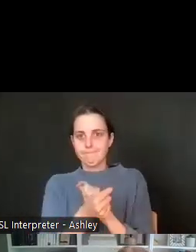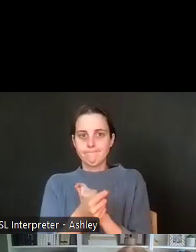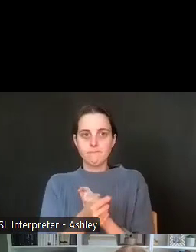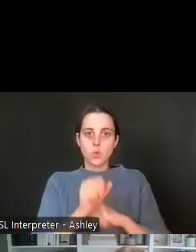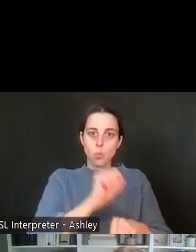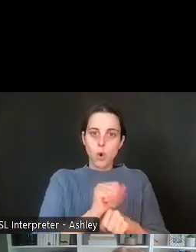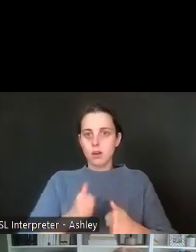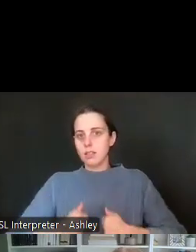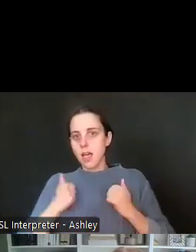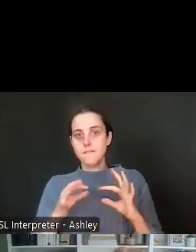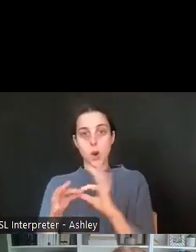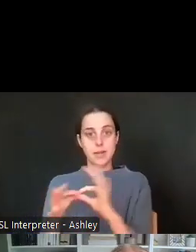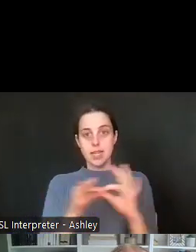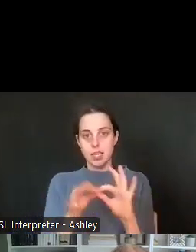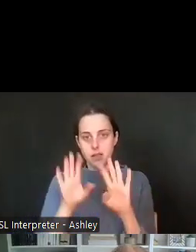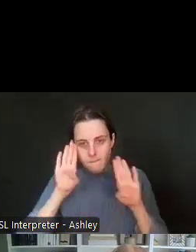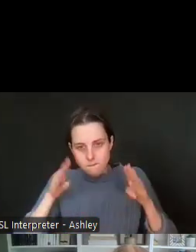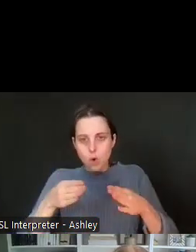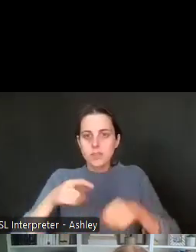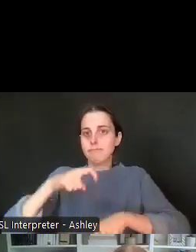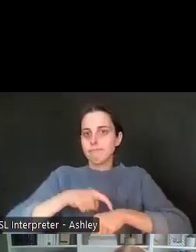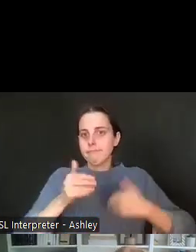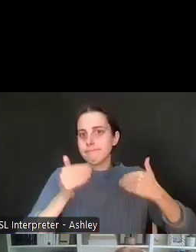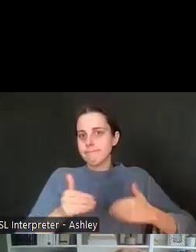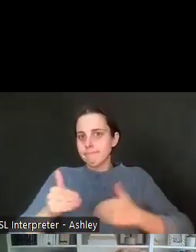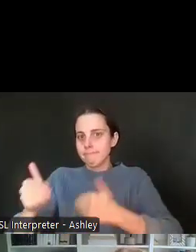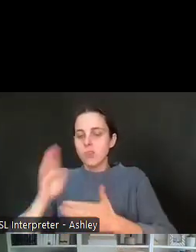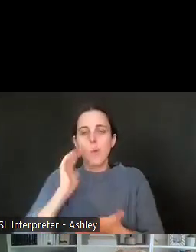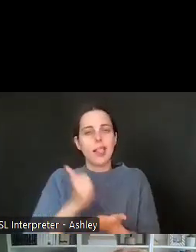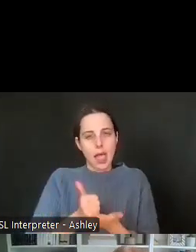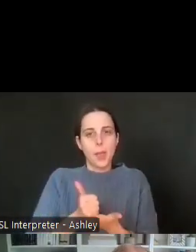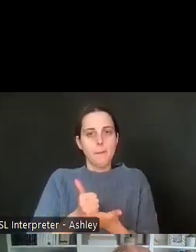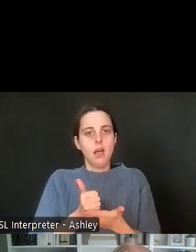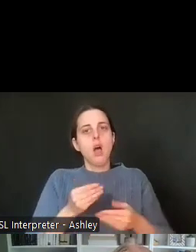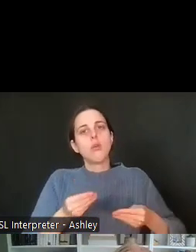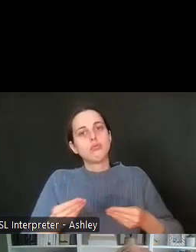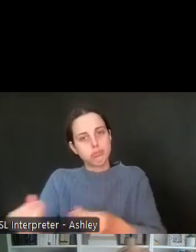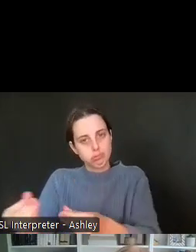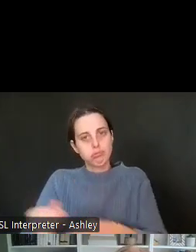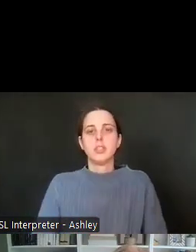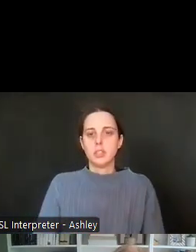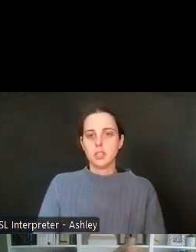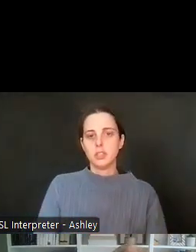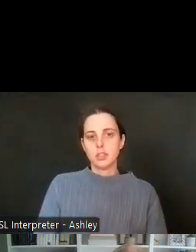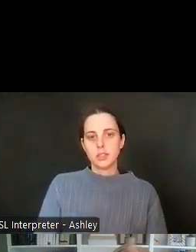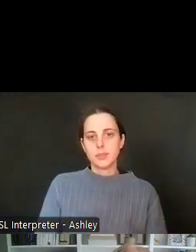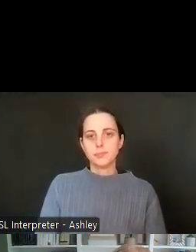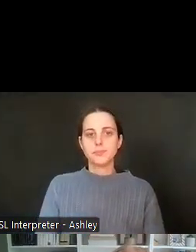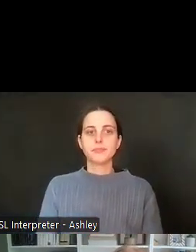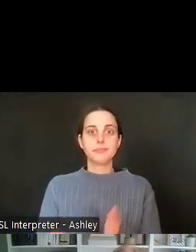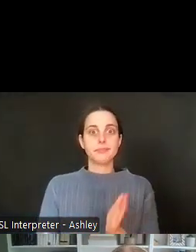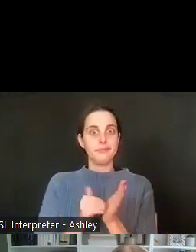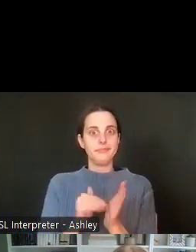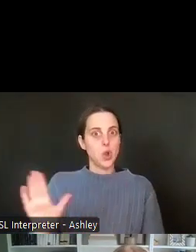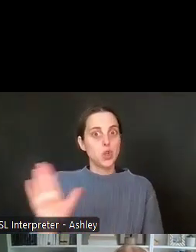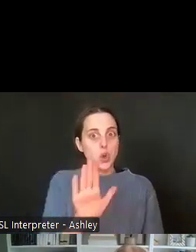can help. So let me show you just a few from my life. And I would encourage you to think about your own season map. What would